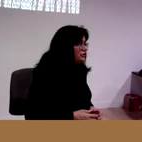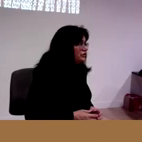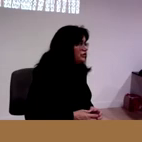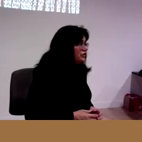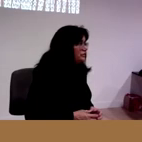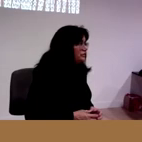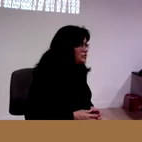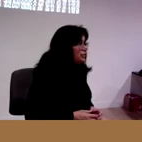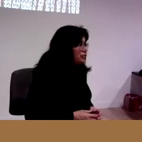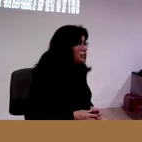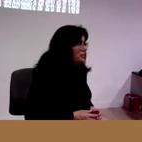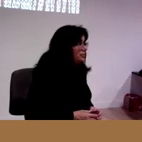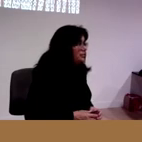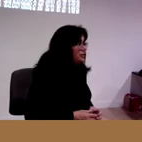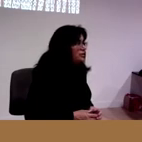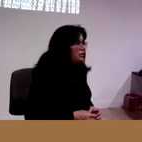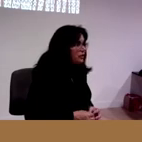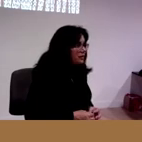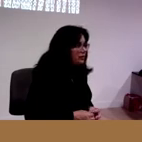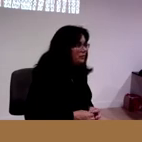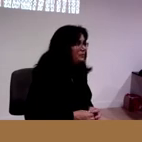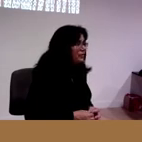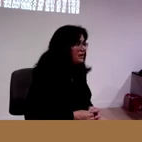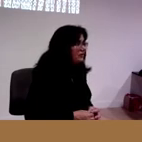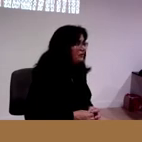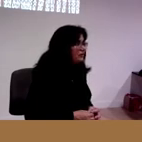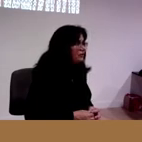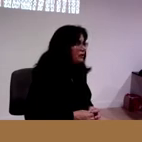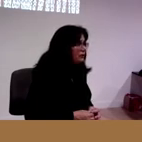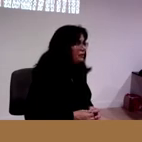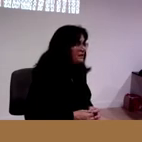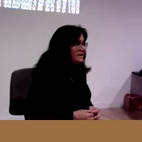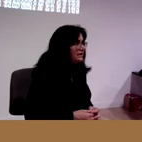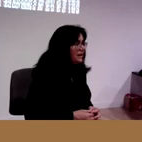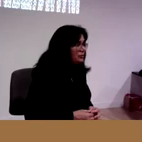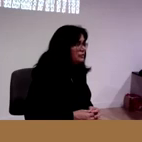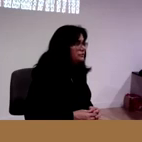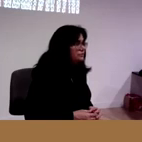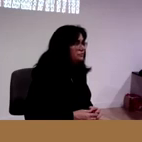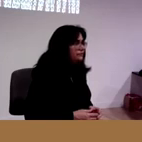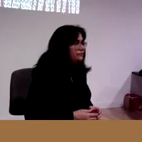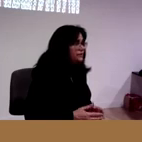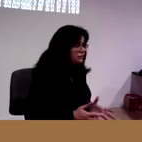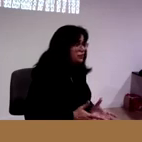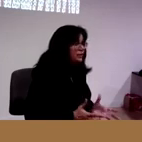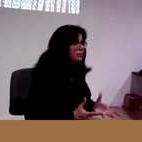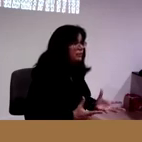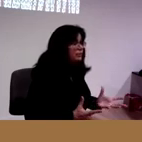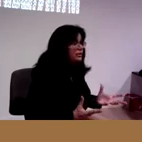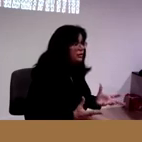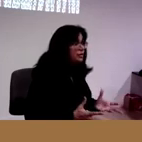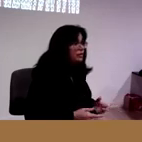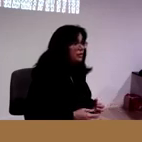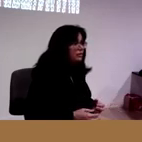assimilation. These were all people who were incredibly proud of being Aboriginal. These are all